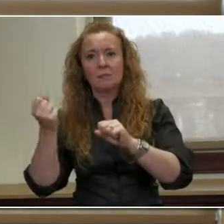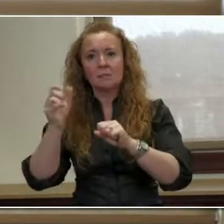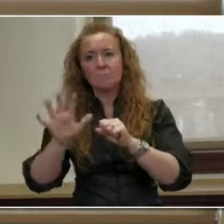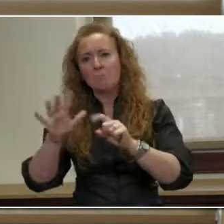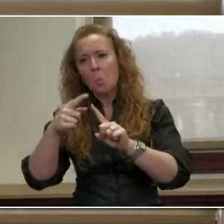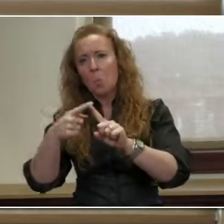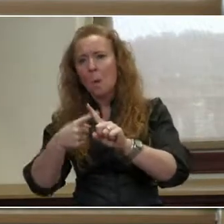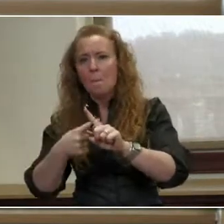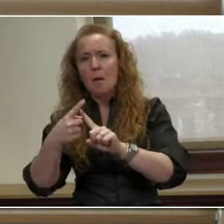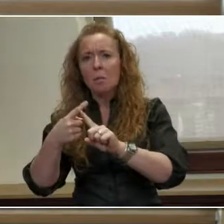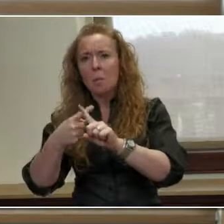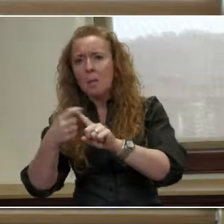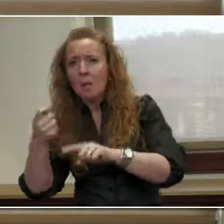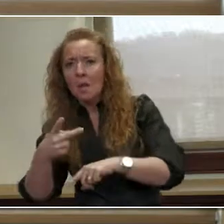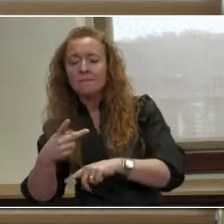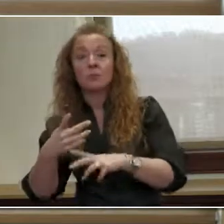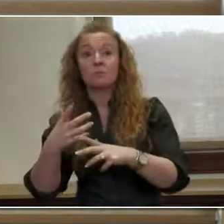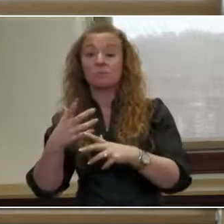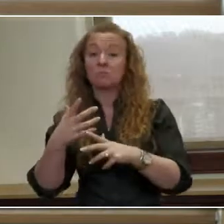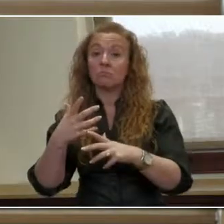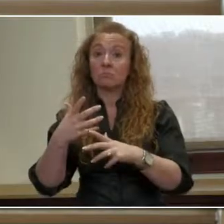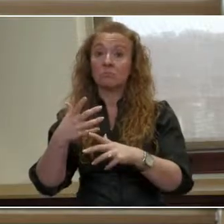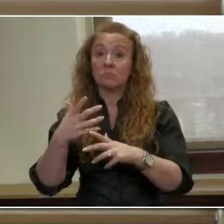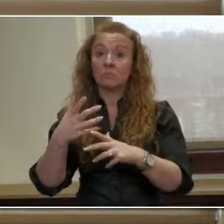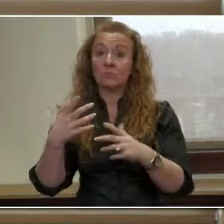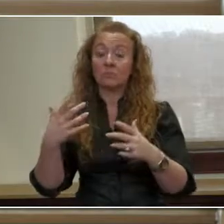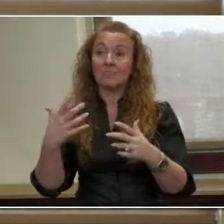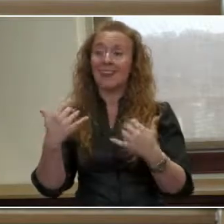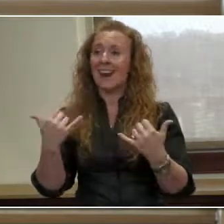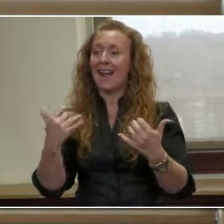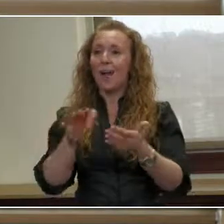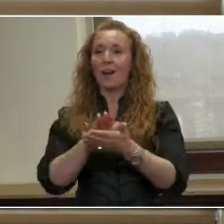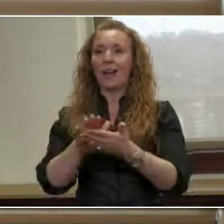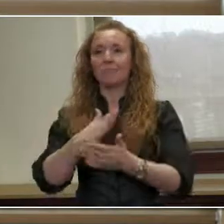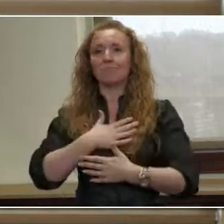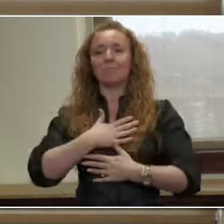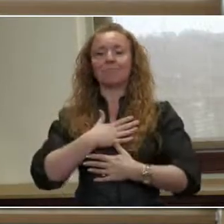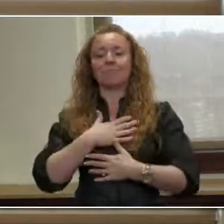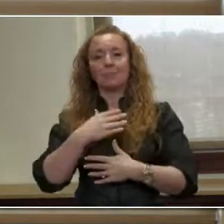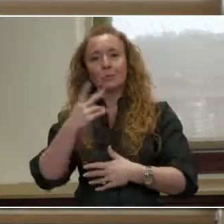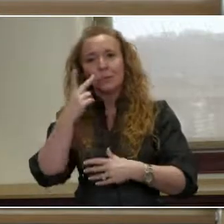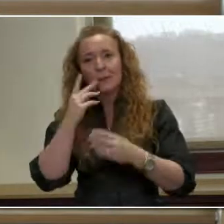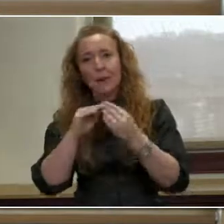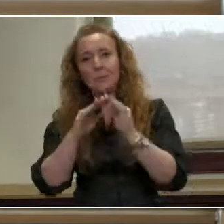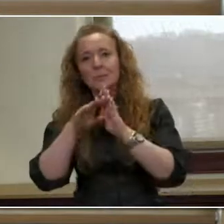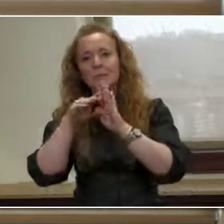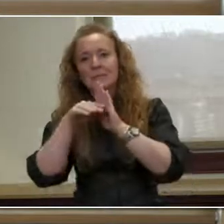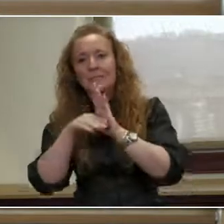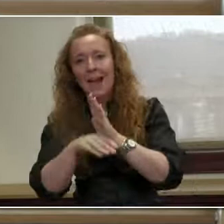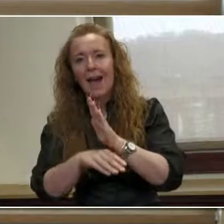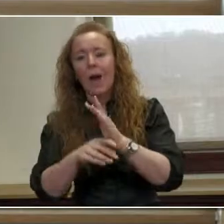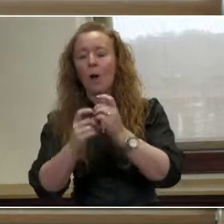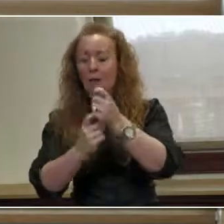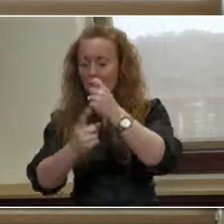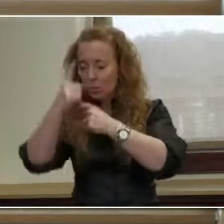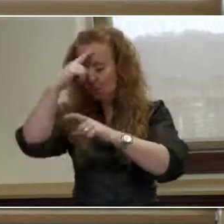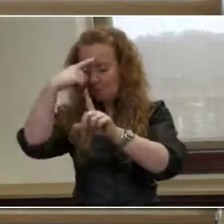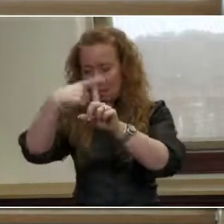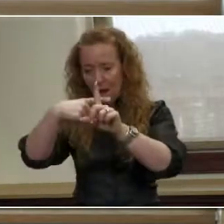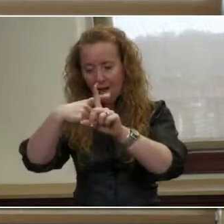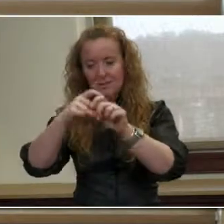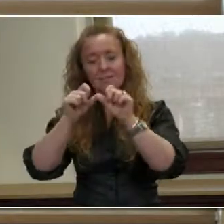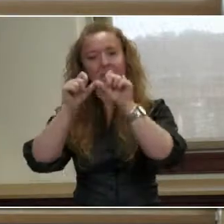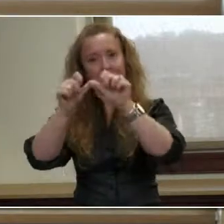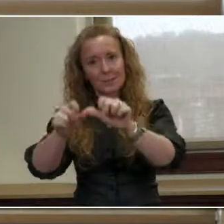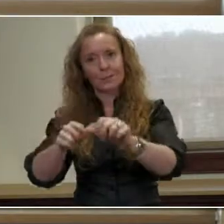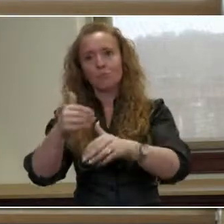or so. It's very heartwarming to see that these numbers are coming down, and certainly we're optimistic that we'll